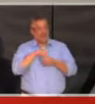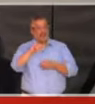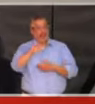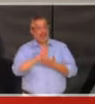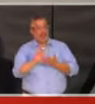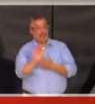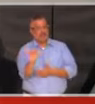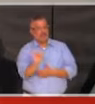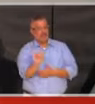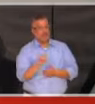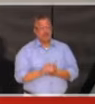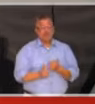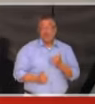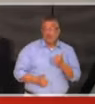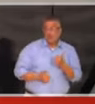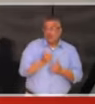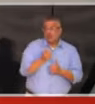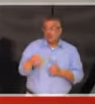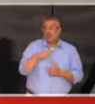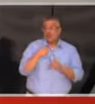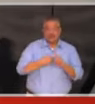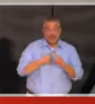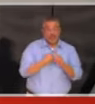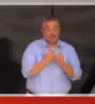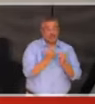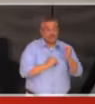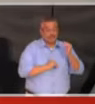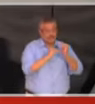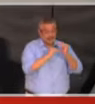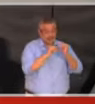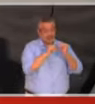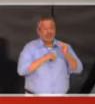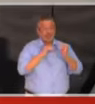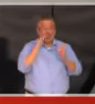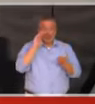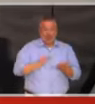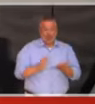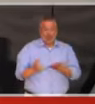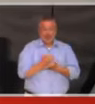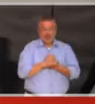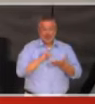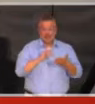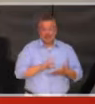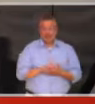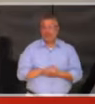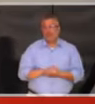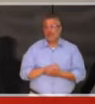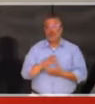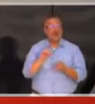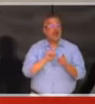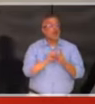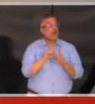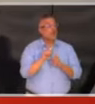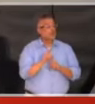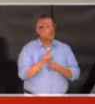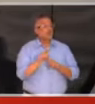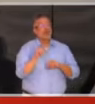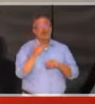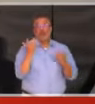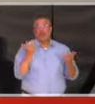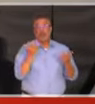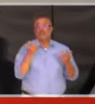colleges. A majority of its rents will be restricted to low-income students and also